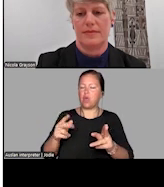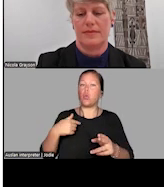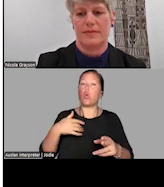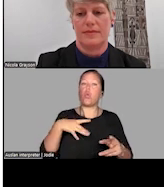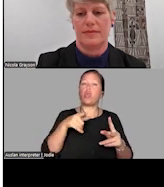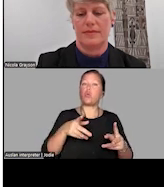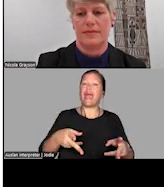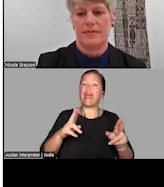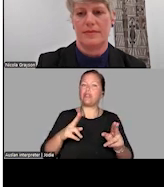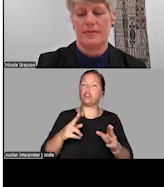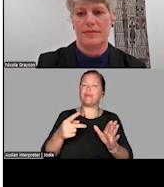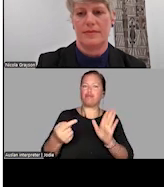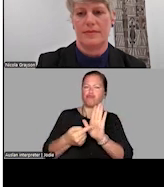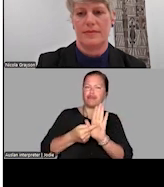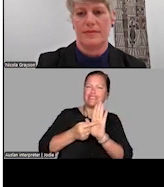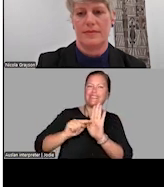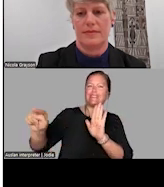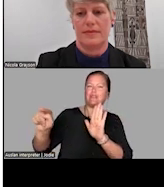be resistant to attribution,